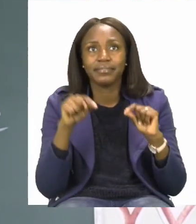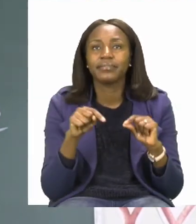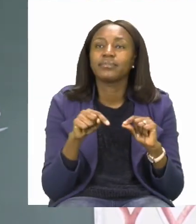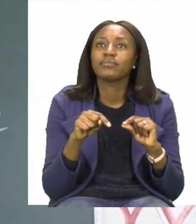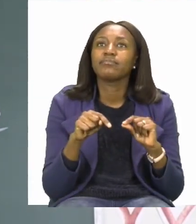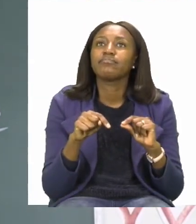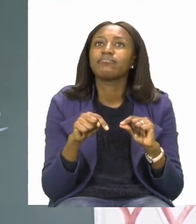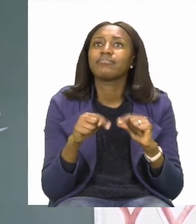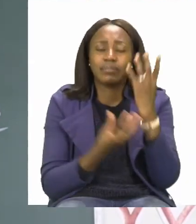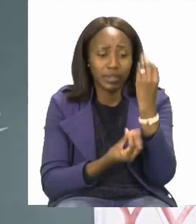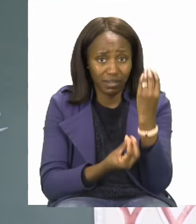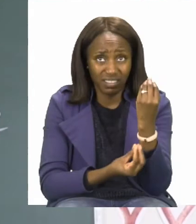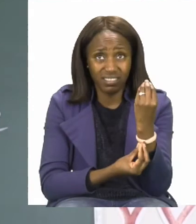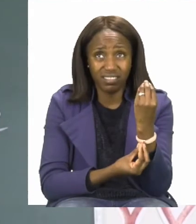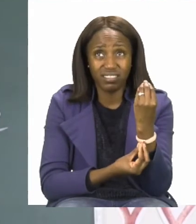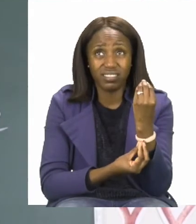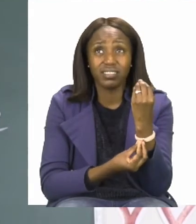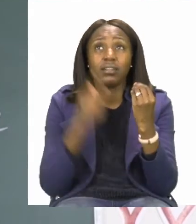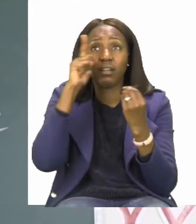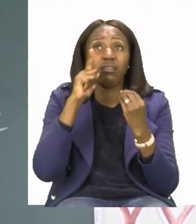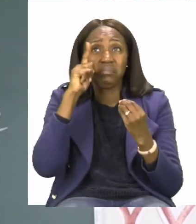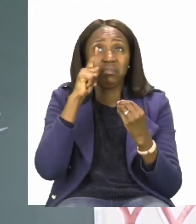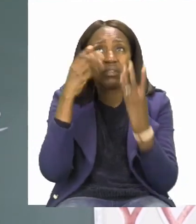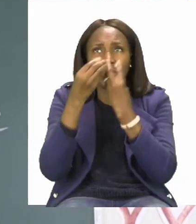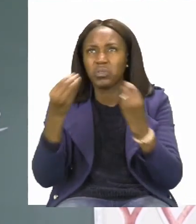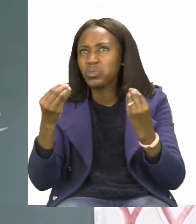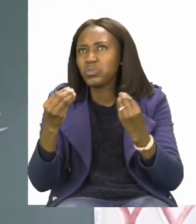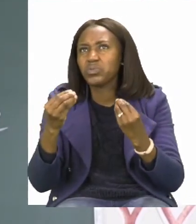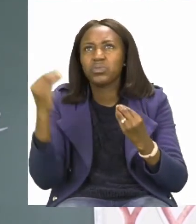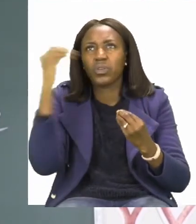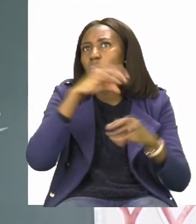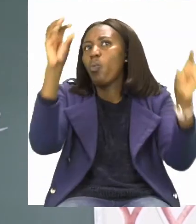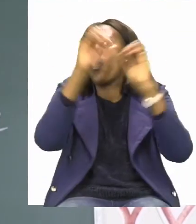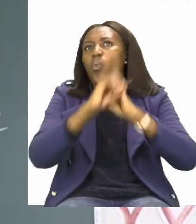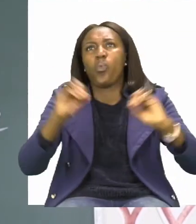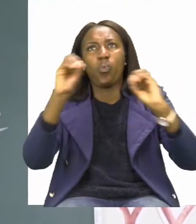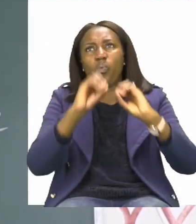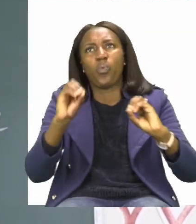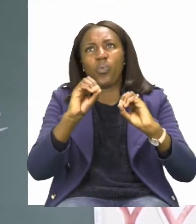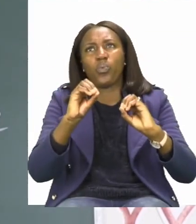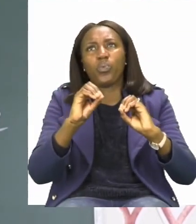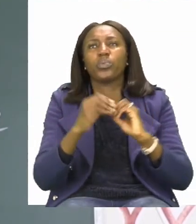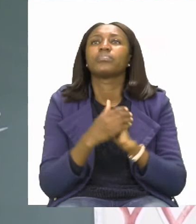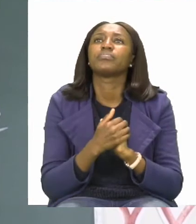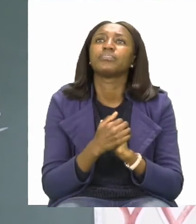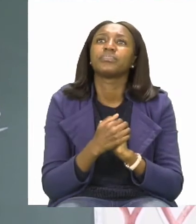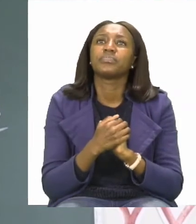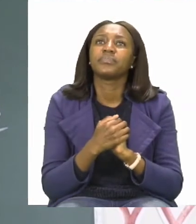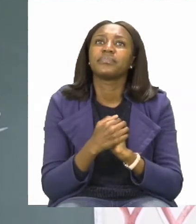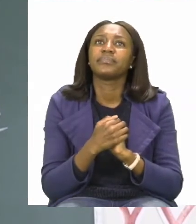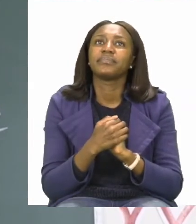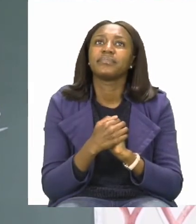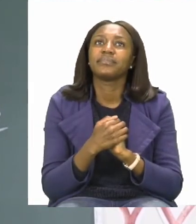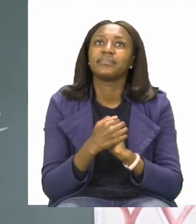the children didn't have lunch in the kitchen. So, boys and